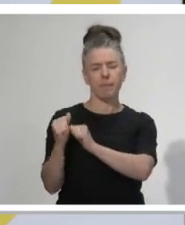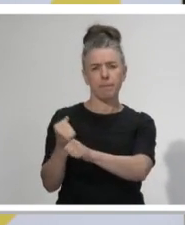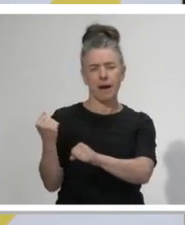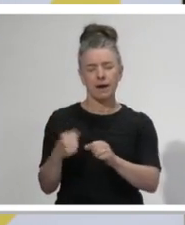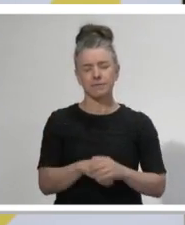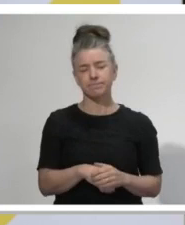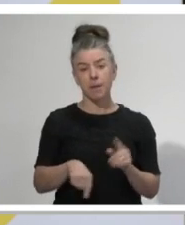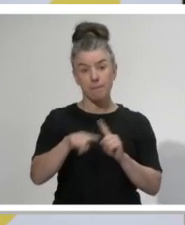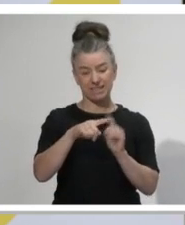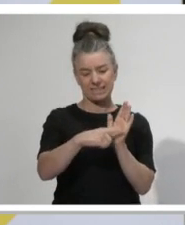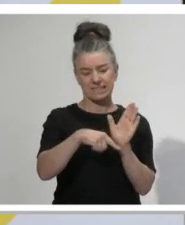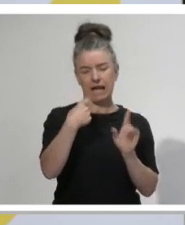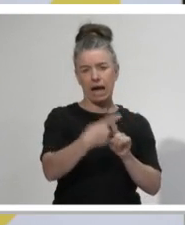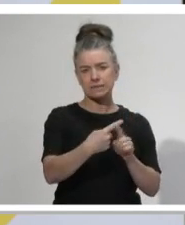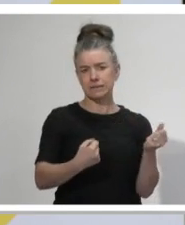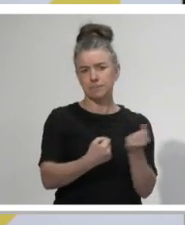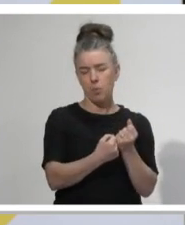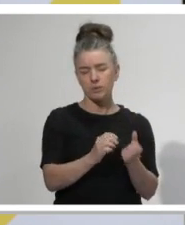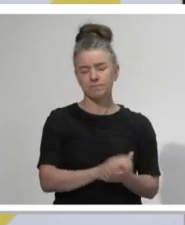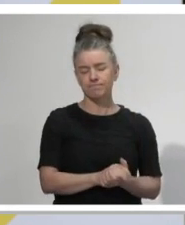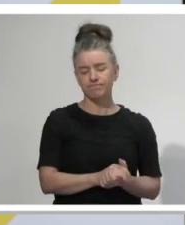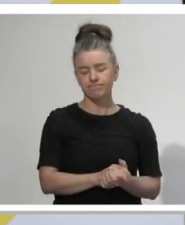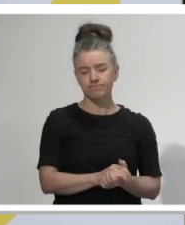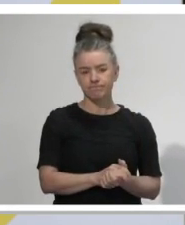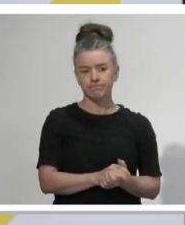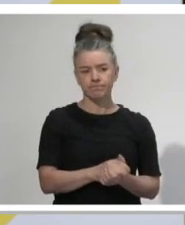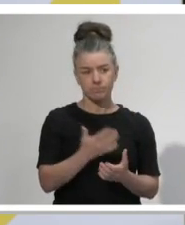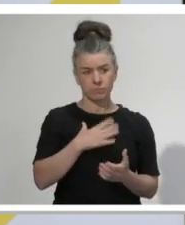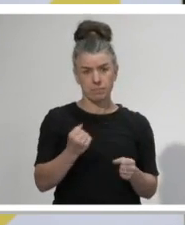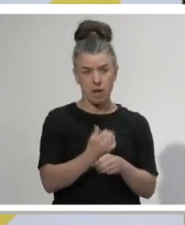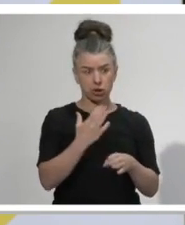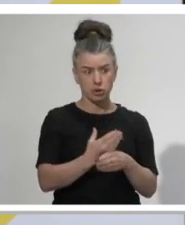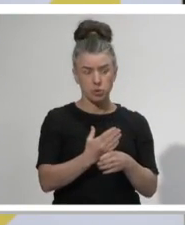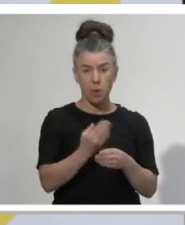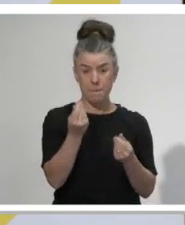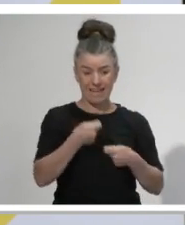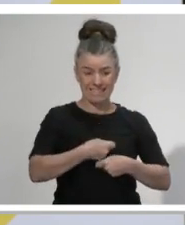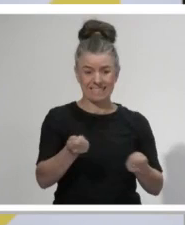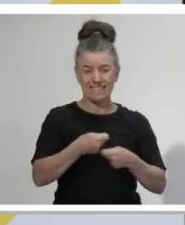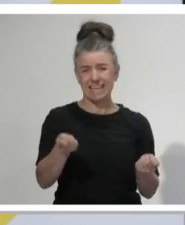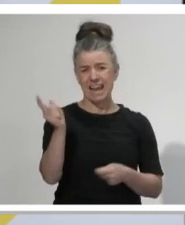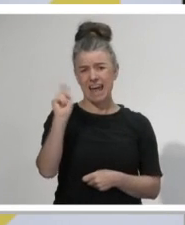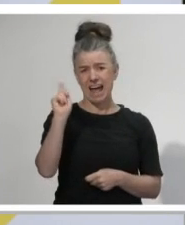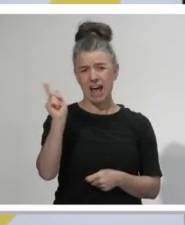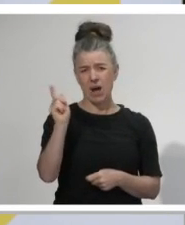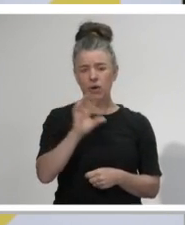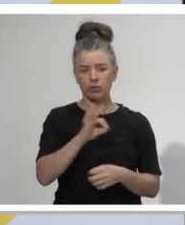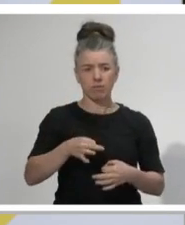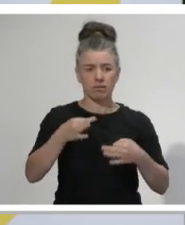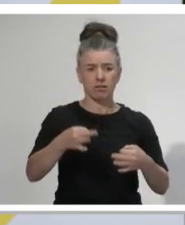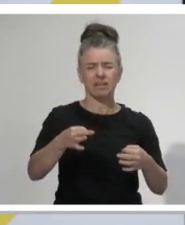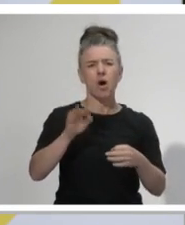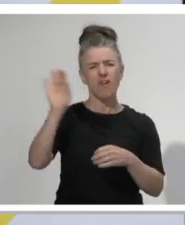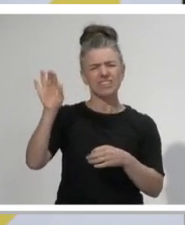sure that this support gets out the door to our business, workers and economy as soon as possible, and indeed faster than in many other